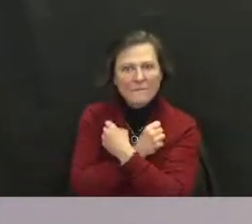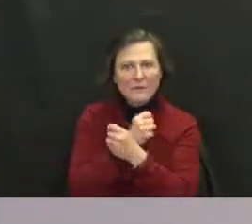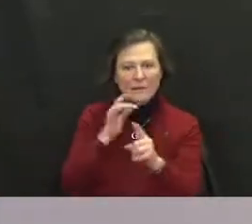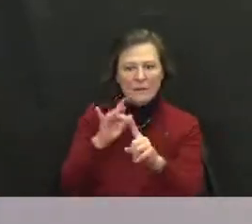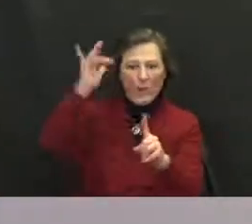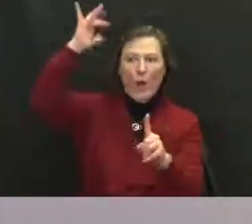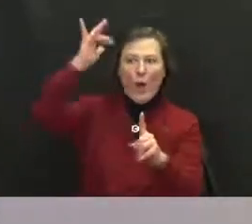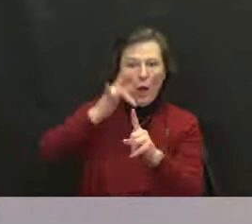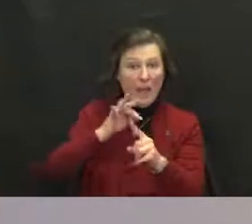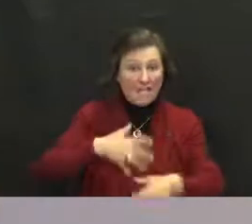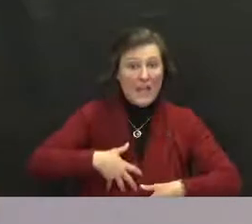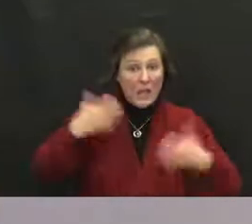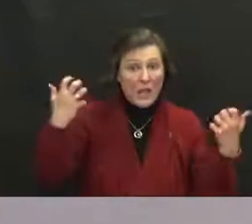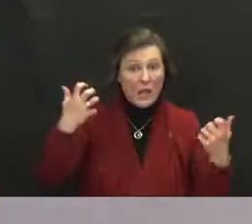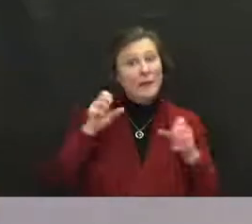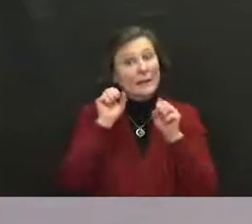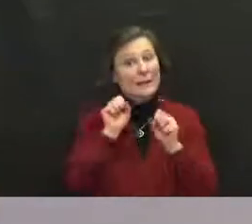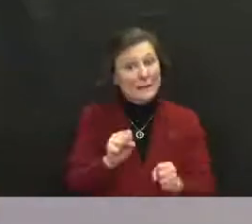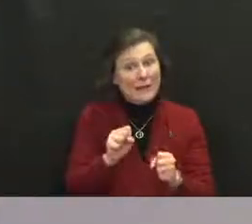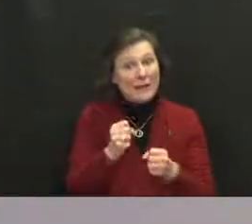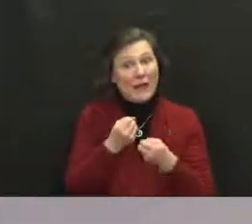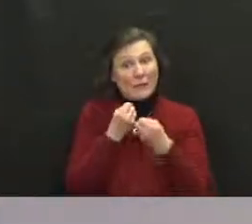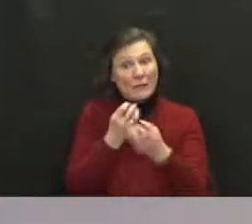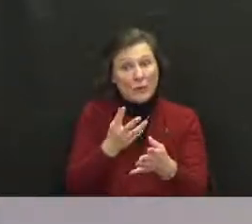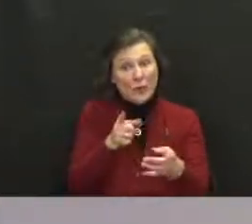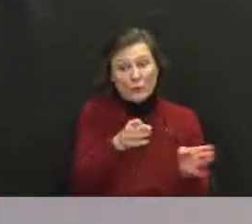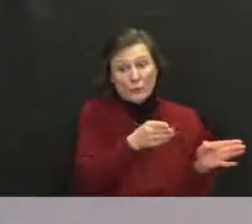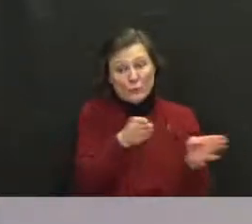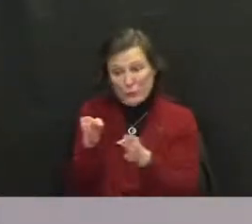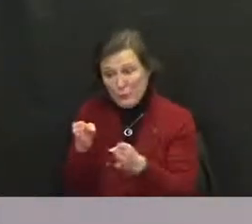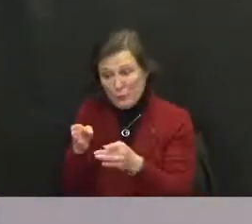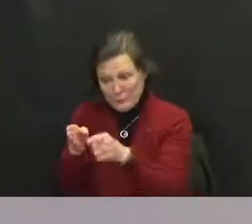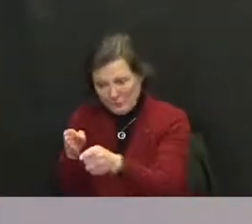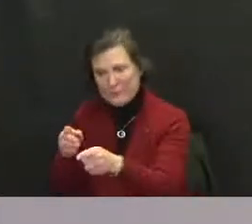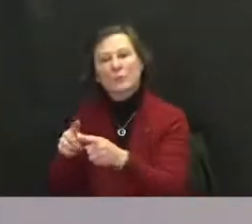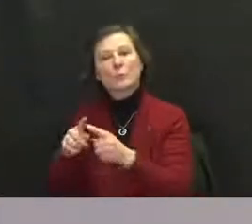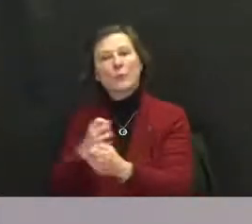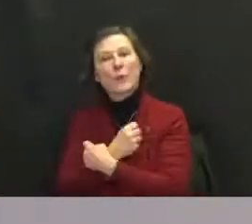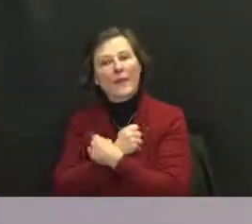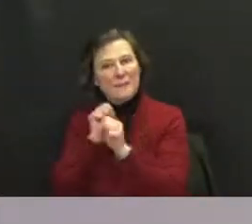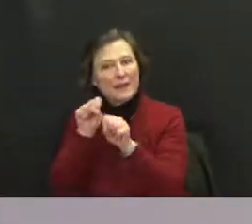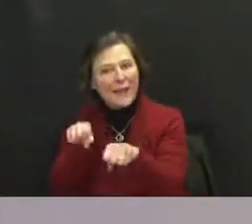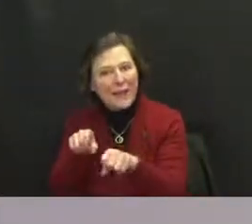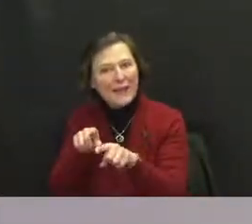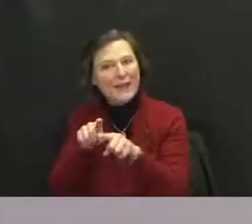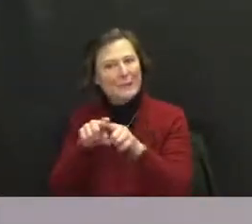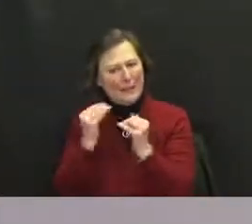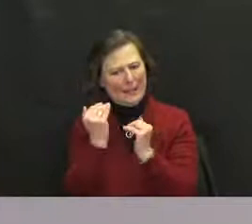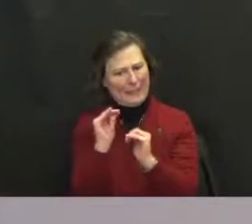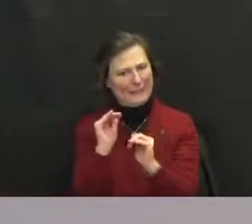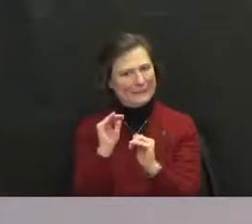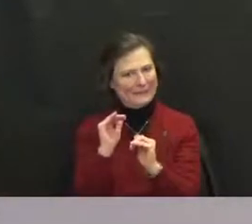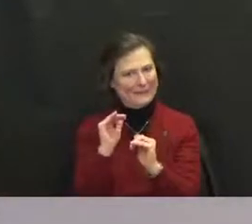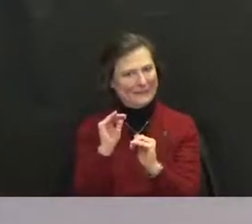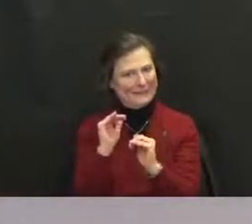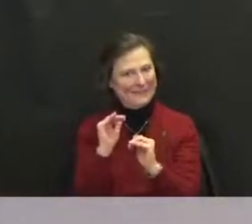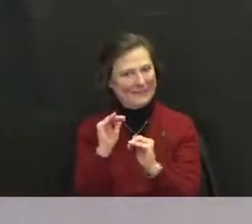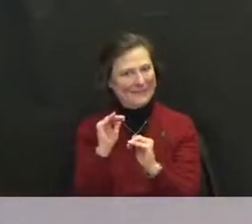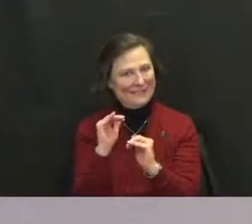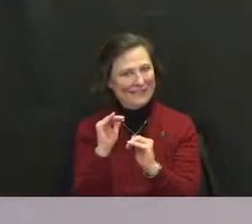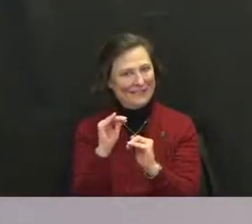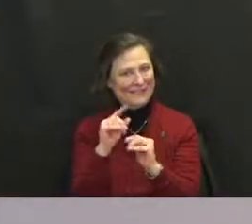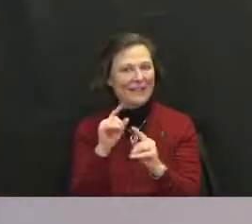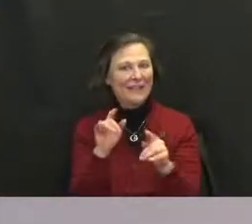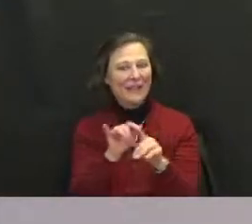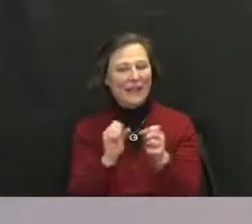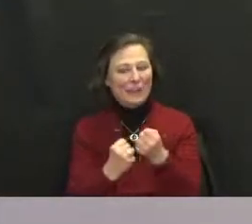anger can sometimes play a role in making that happen. It can, but it's it's a supporting